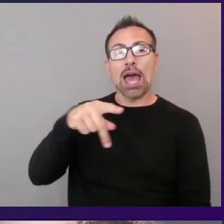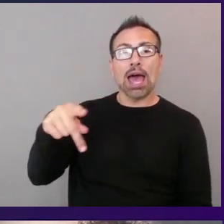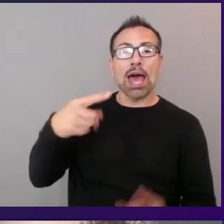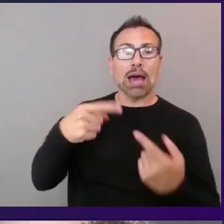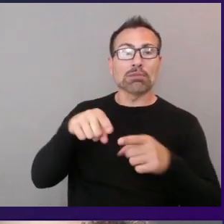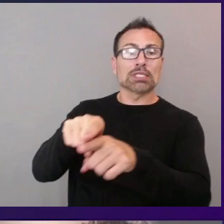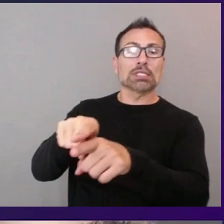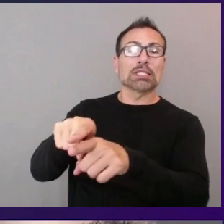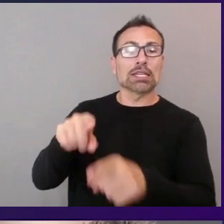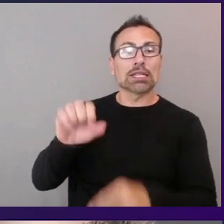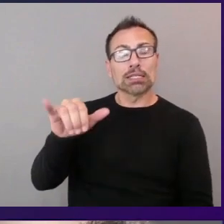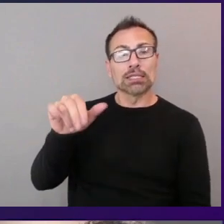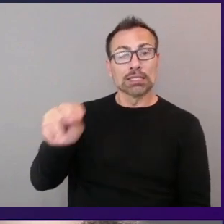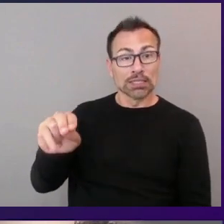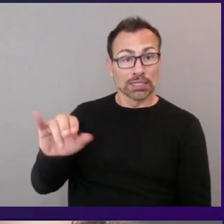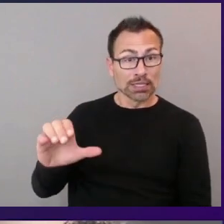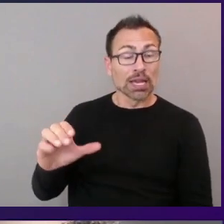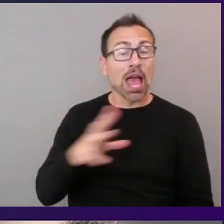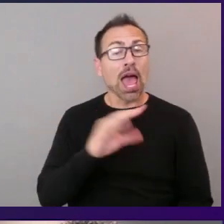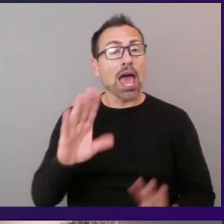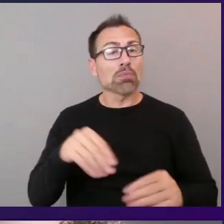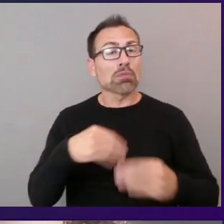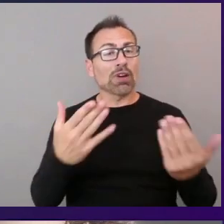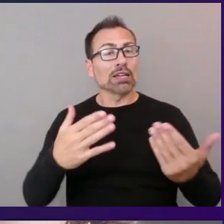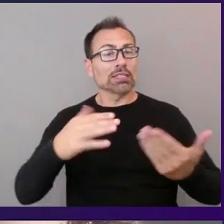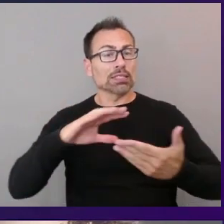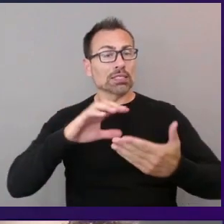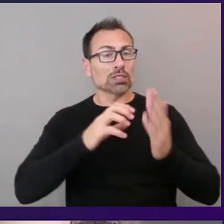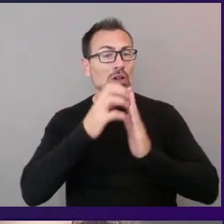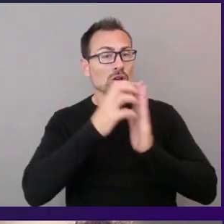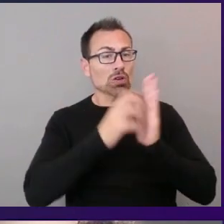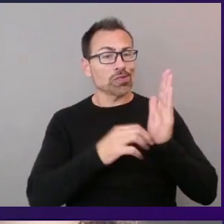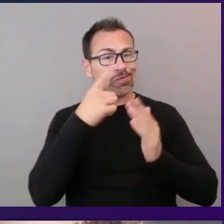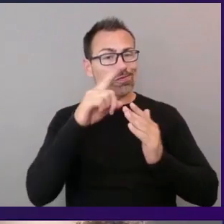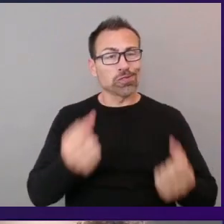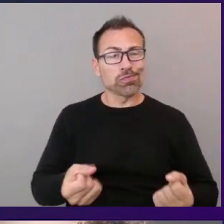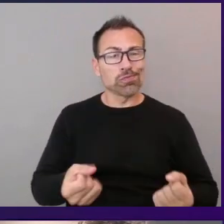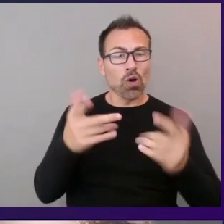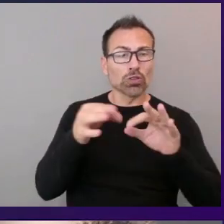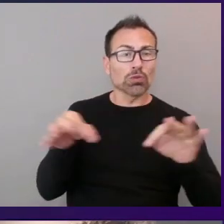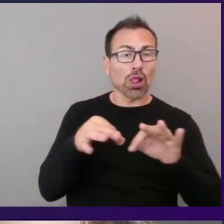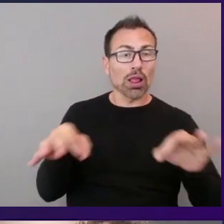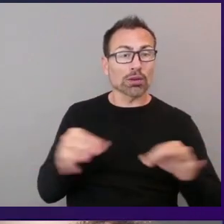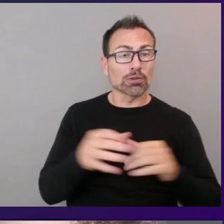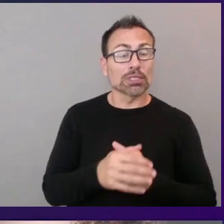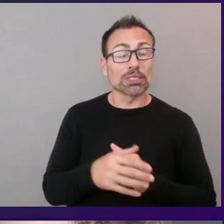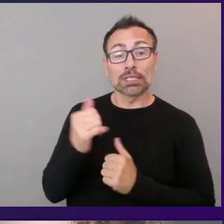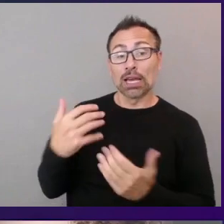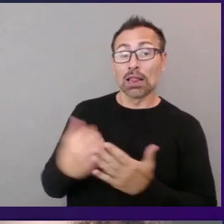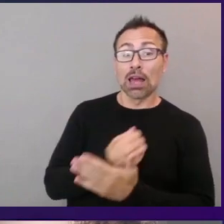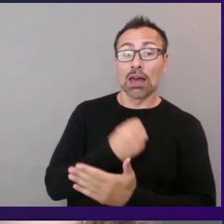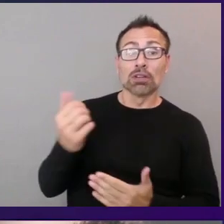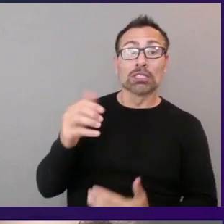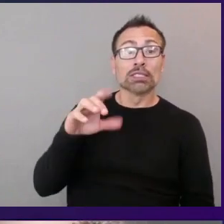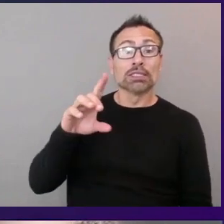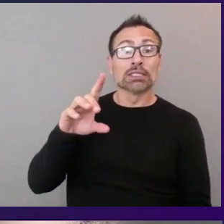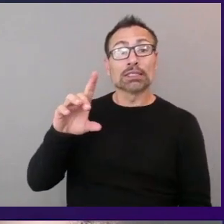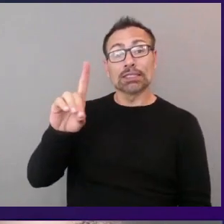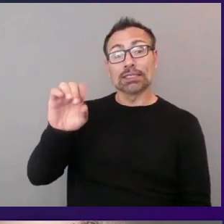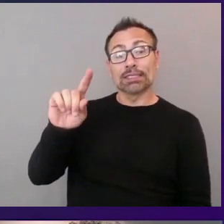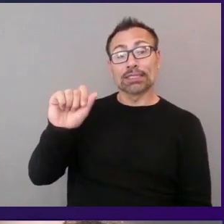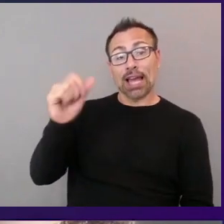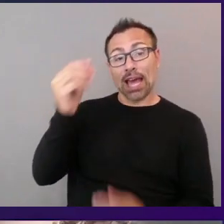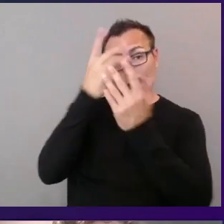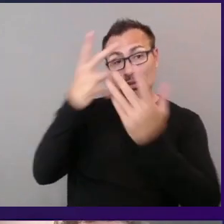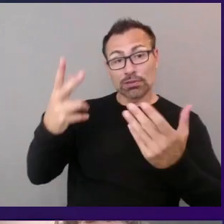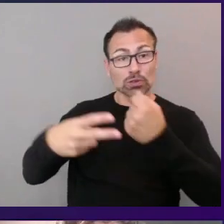us code generated for multiple language that leverage data store. So we can use